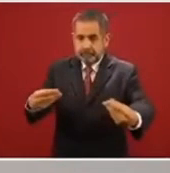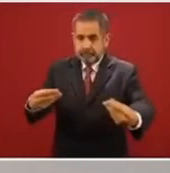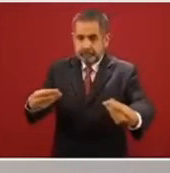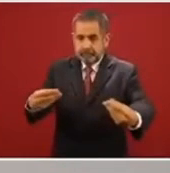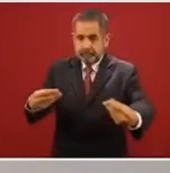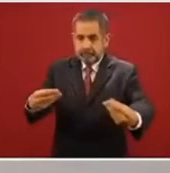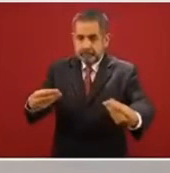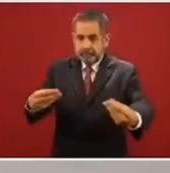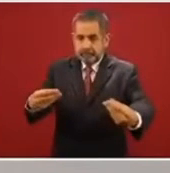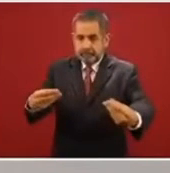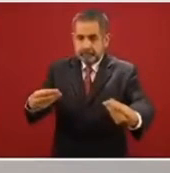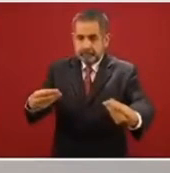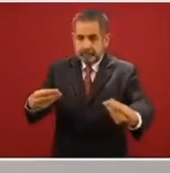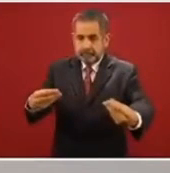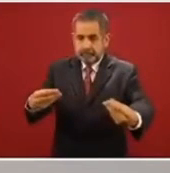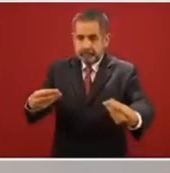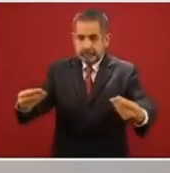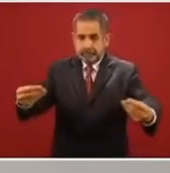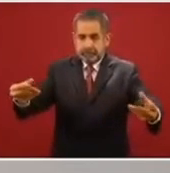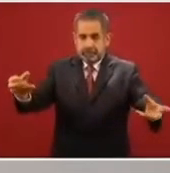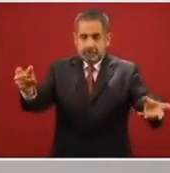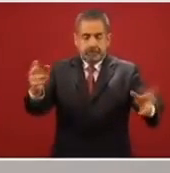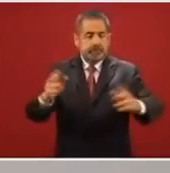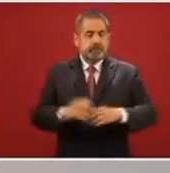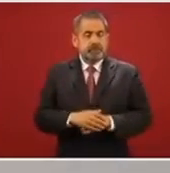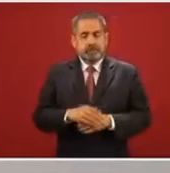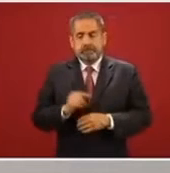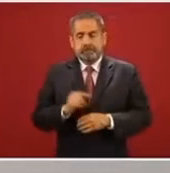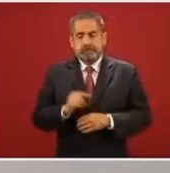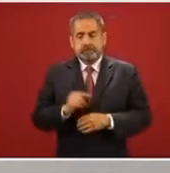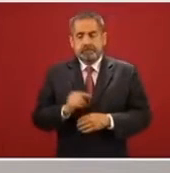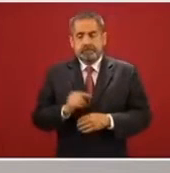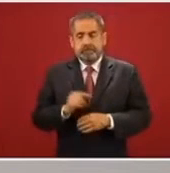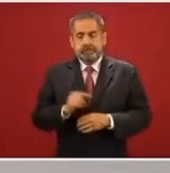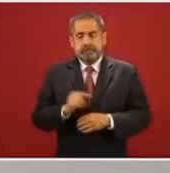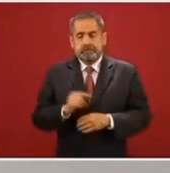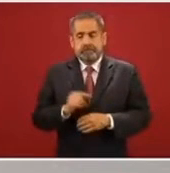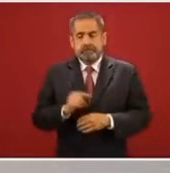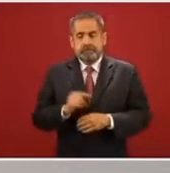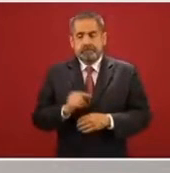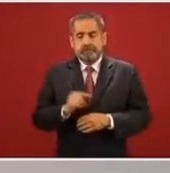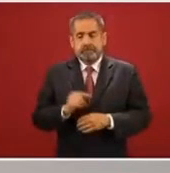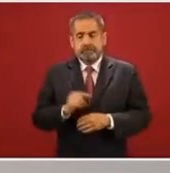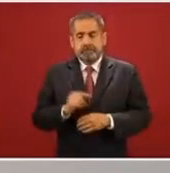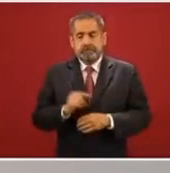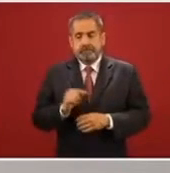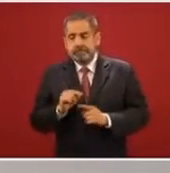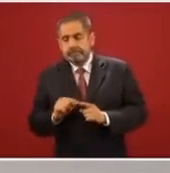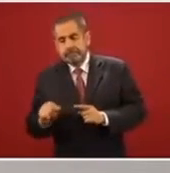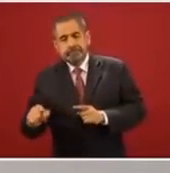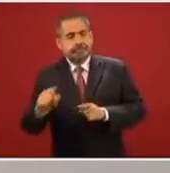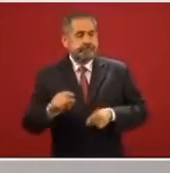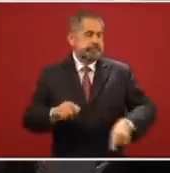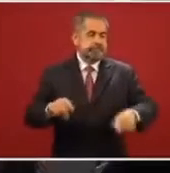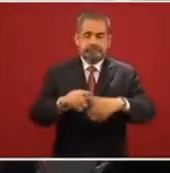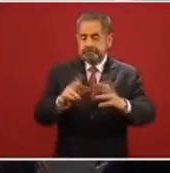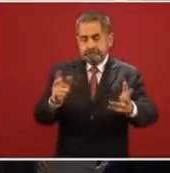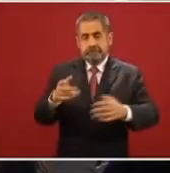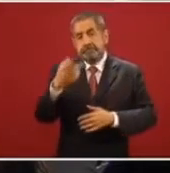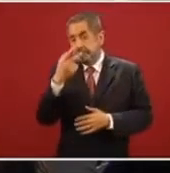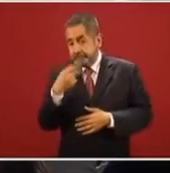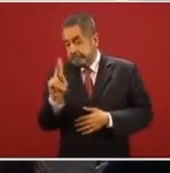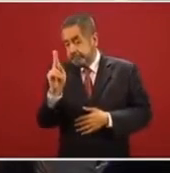and various others in successive cadenas de transmisión, chains or links of transmission.